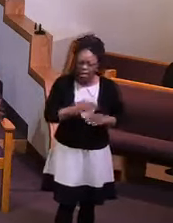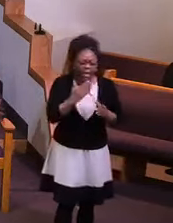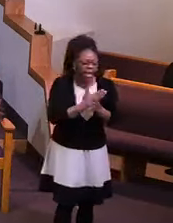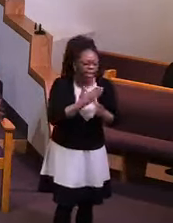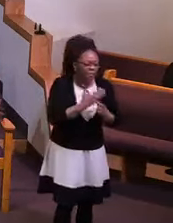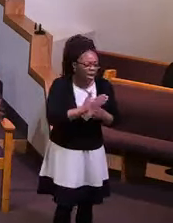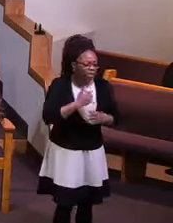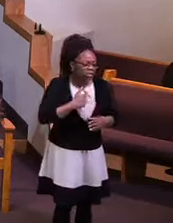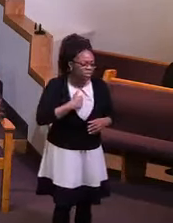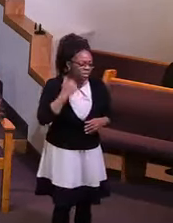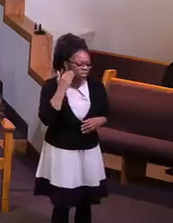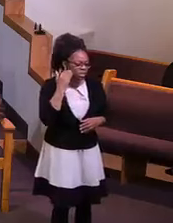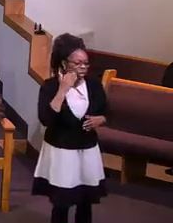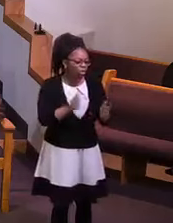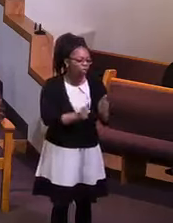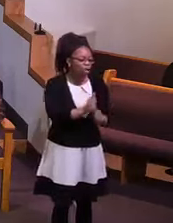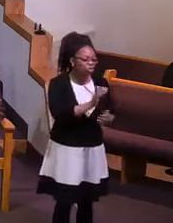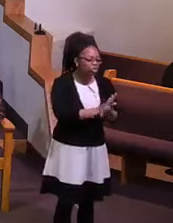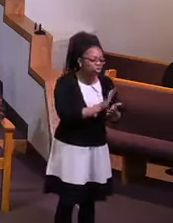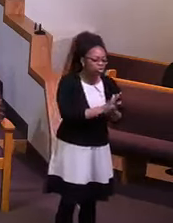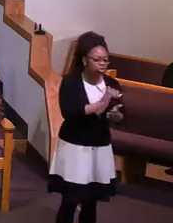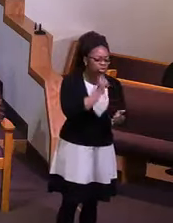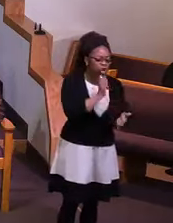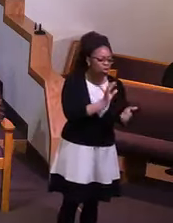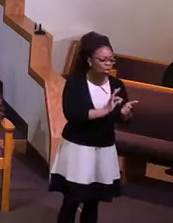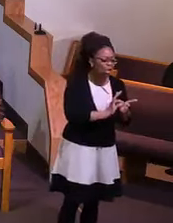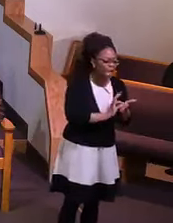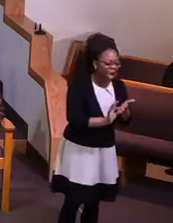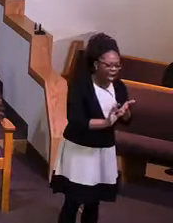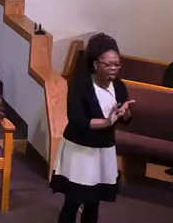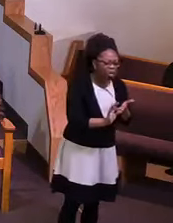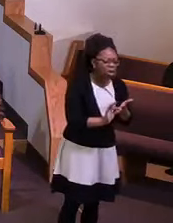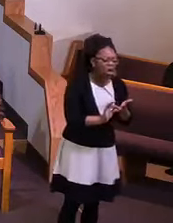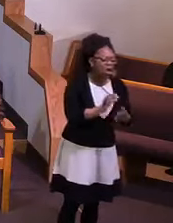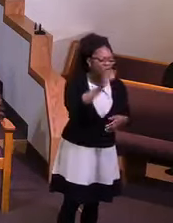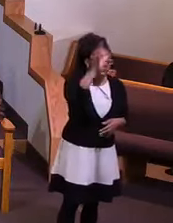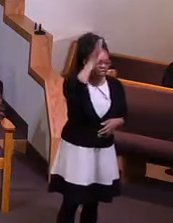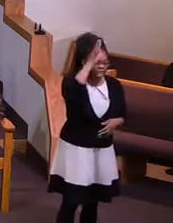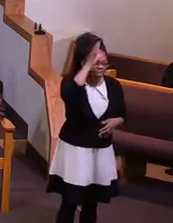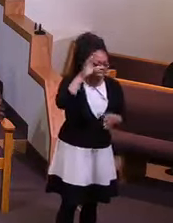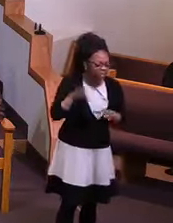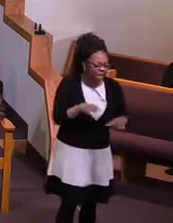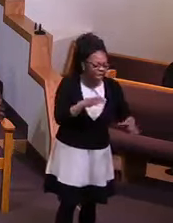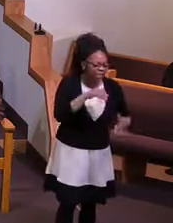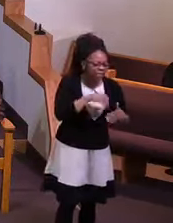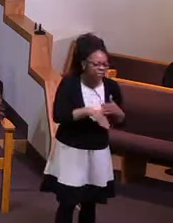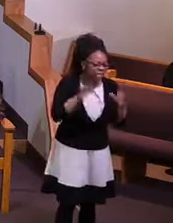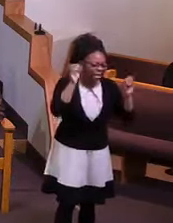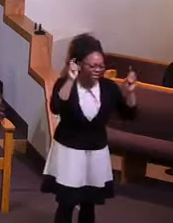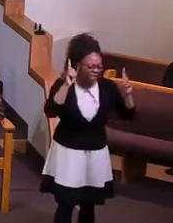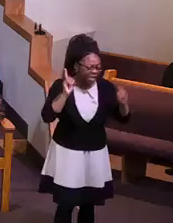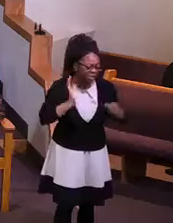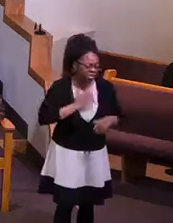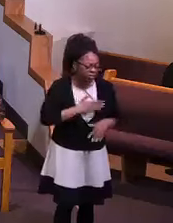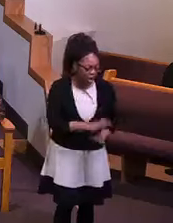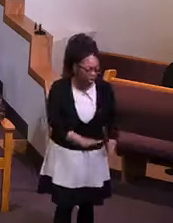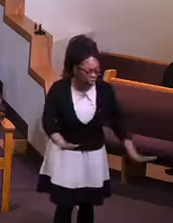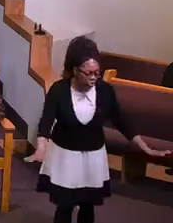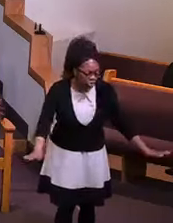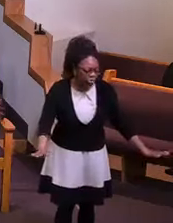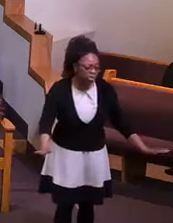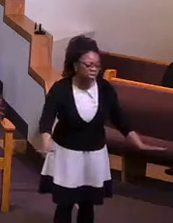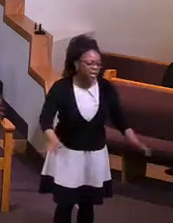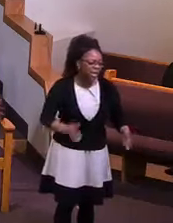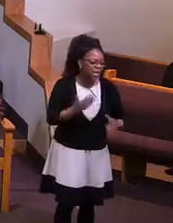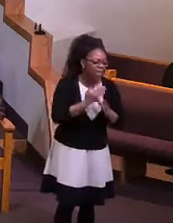bothers me to know that most school districts don't even count on our fathers being active in the education of our children or the poor. It